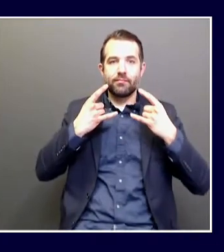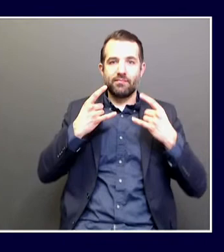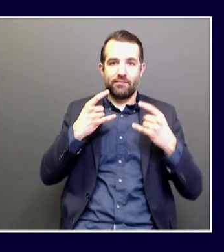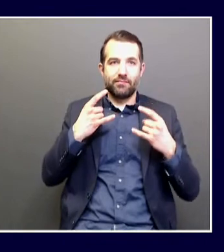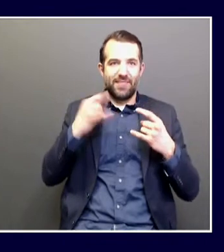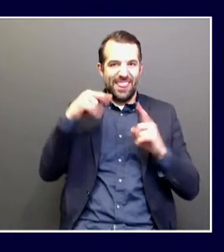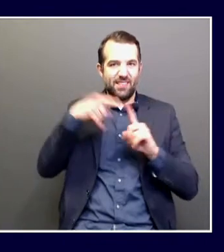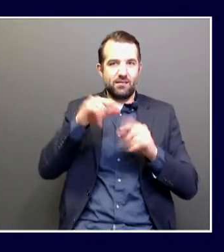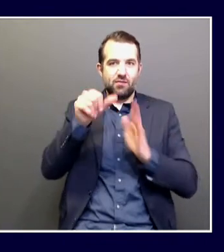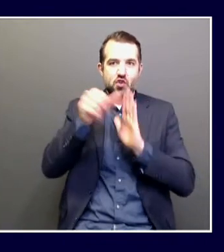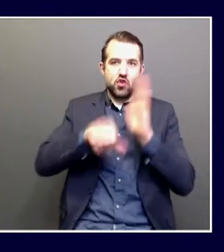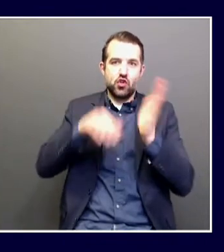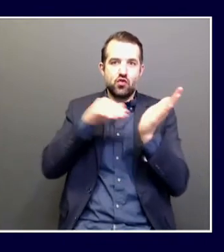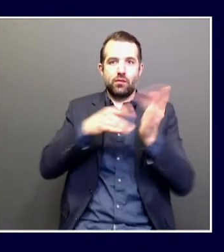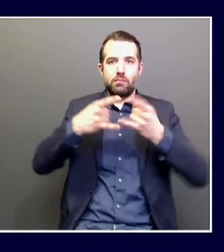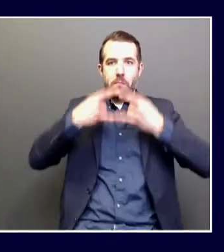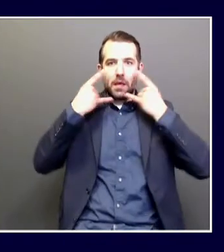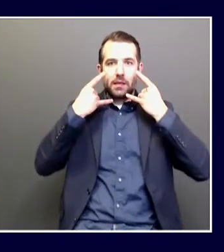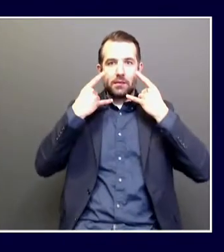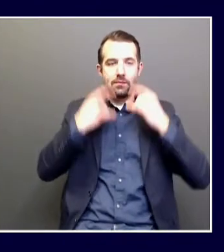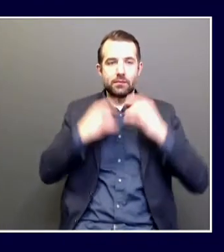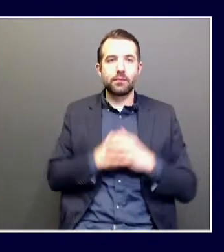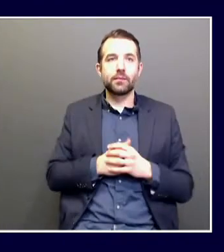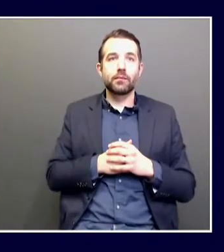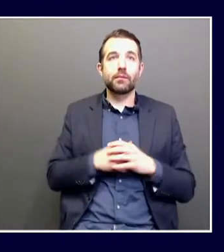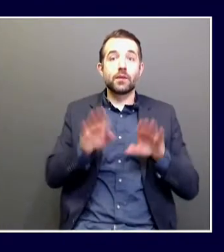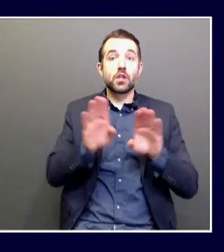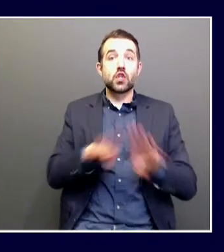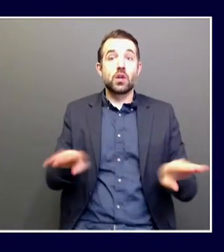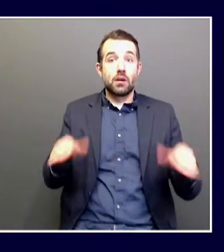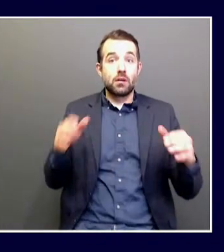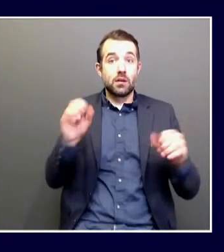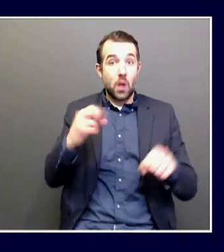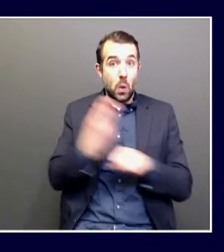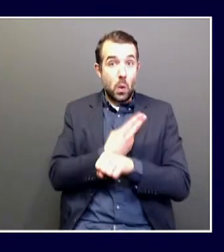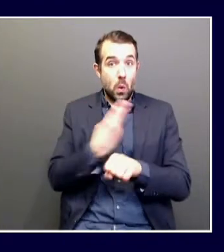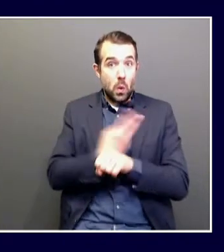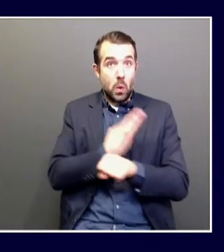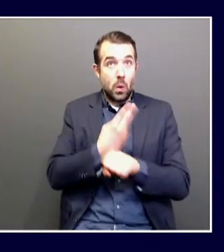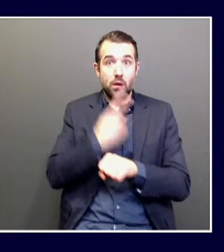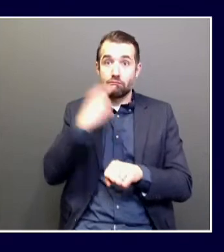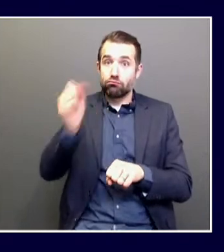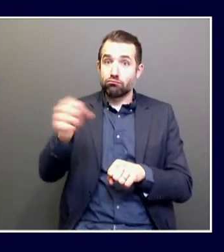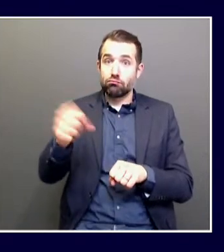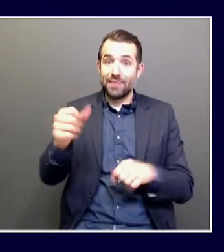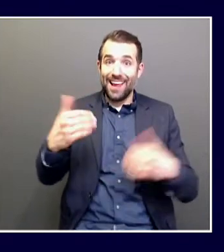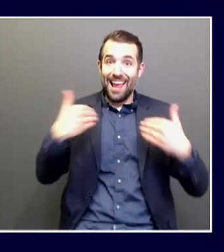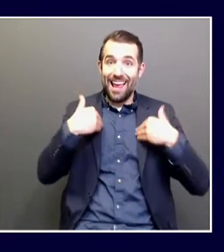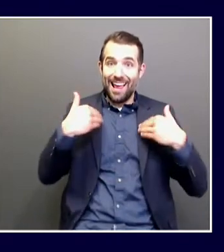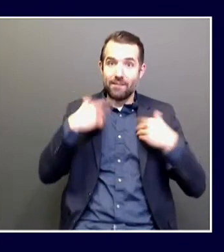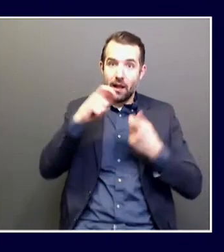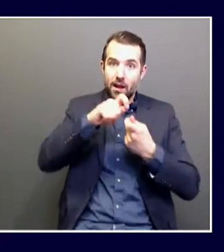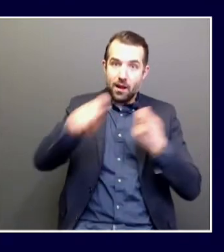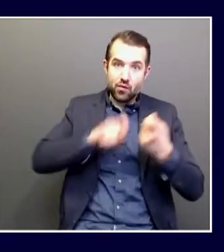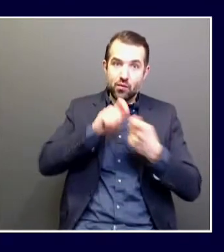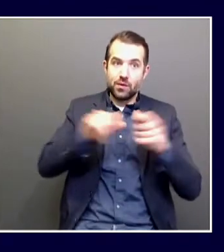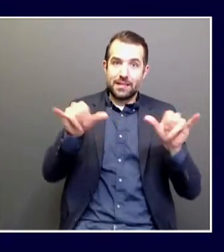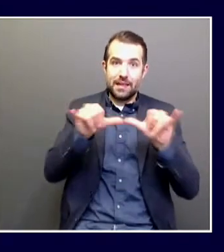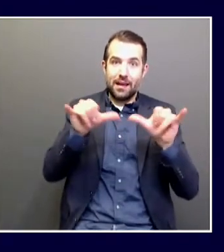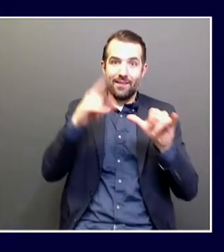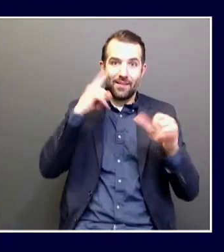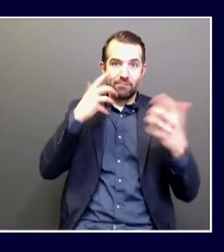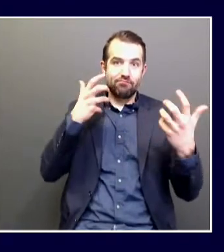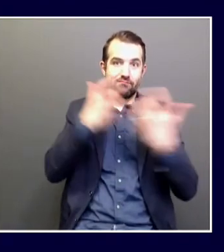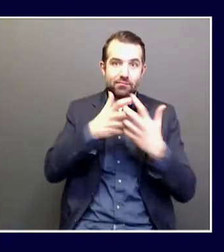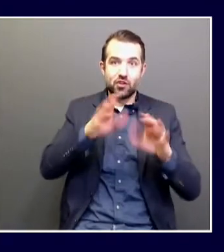question was, are they suitable and appropriate for children? The answer is yes, and they are even sized for children. Surgical masks, I bought a box